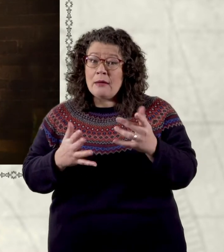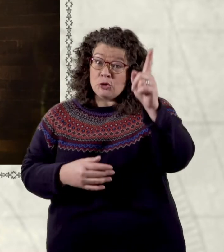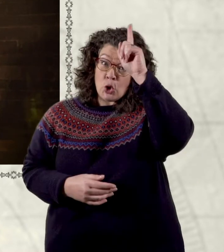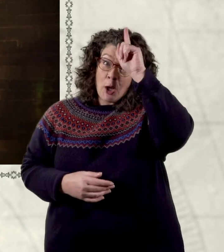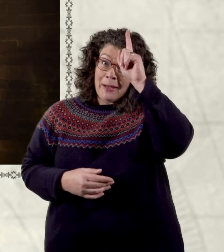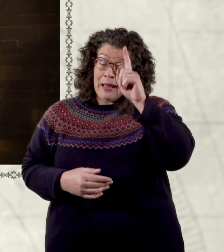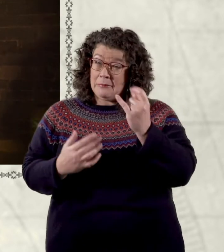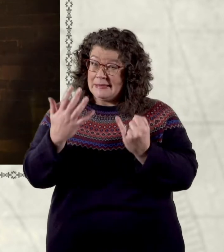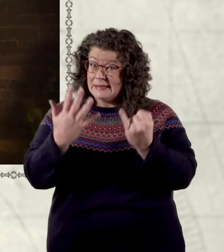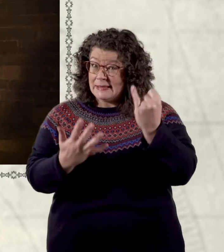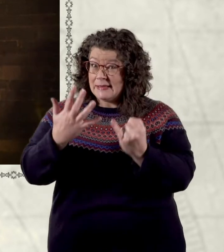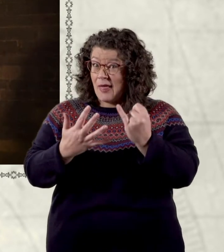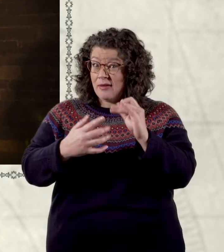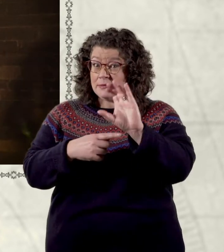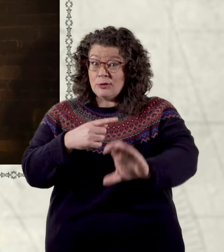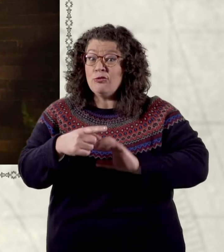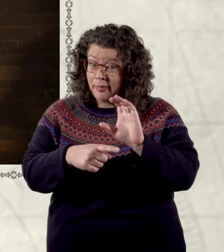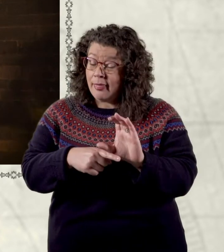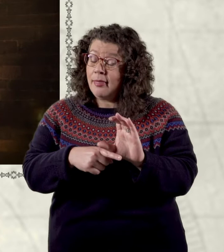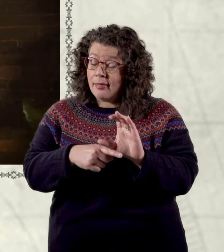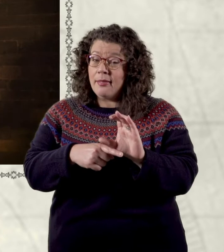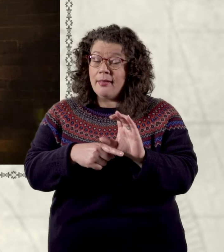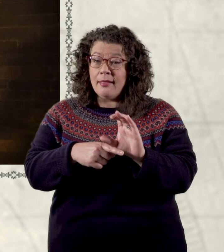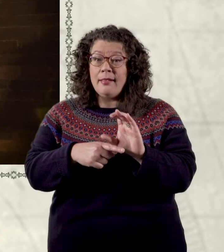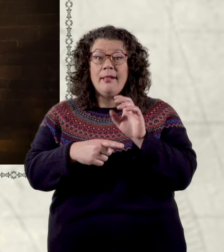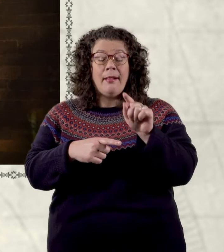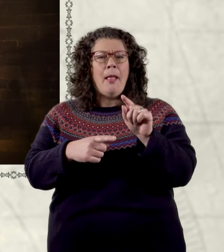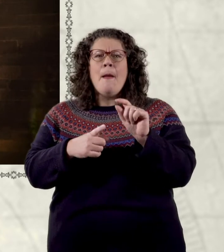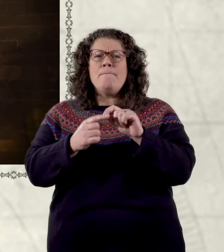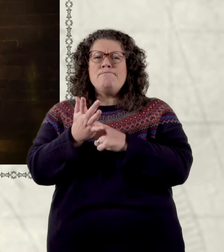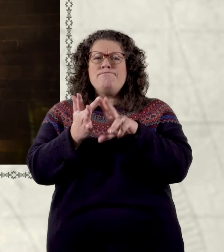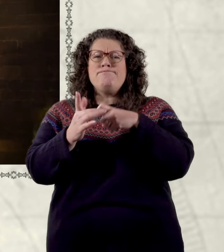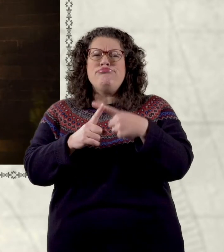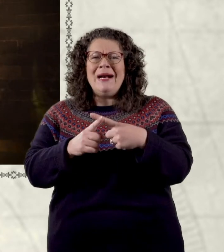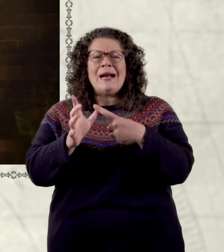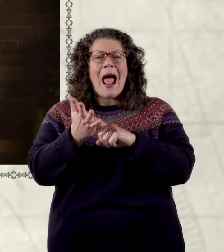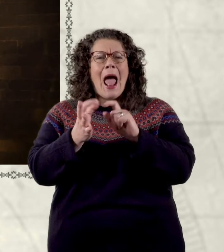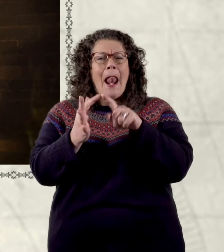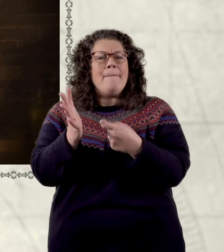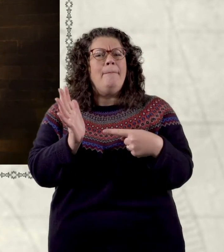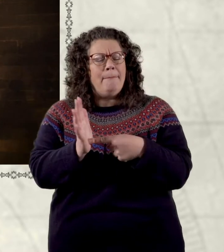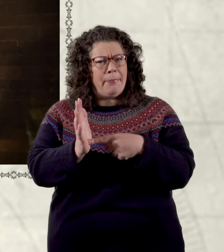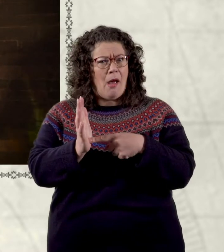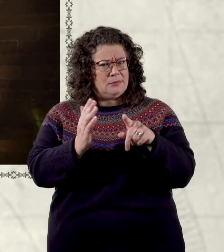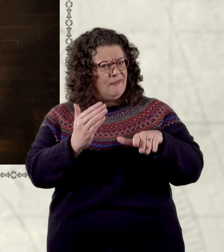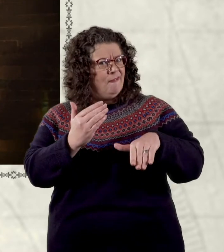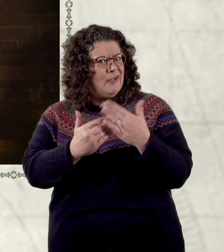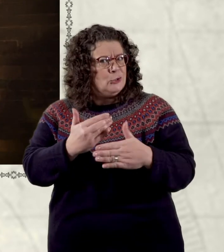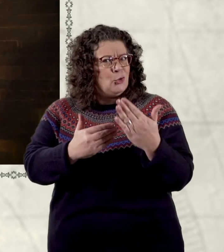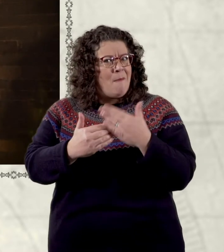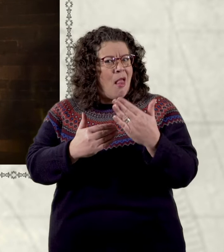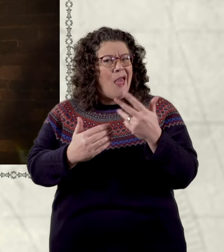Germany, from the 16th century. And the idea caught on. And here, Prince Albert made it fashionable in